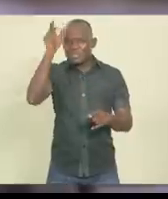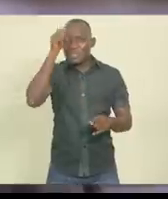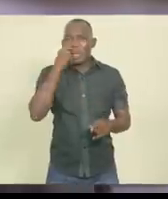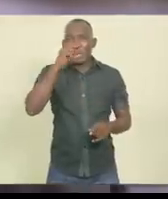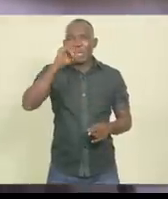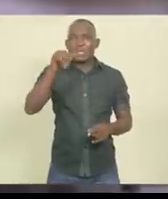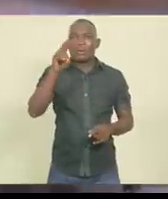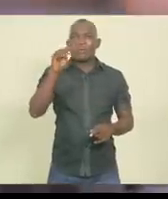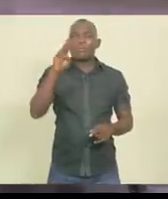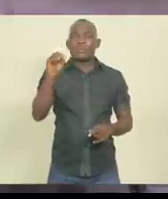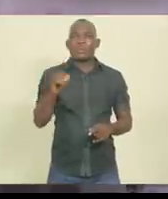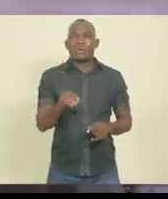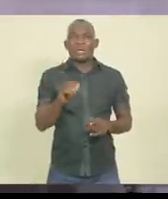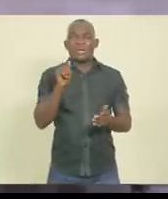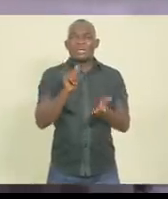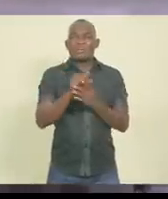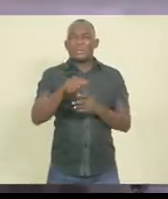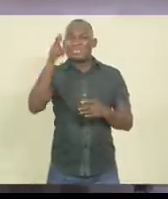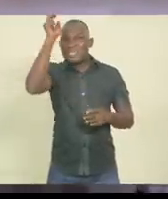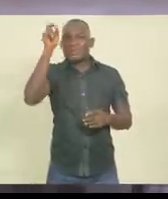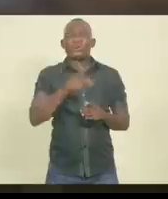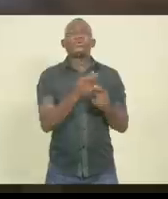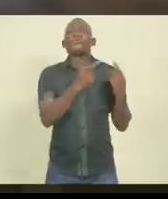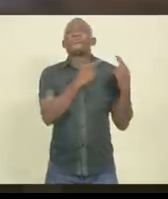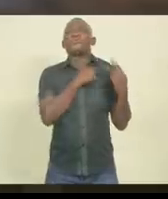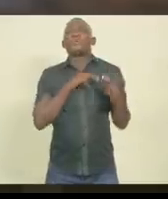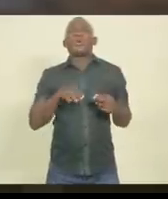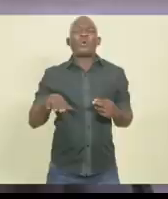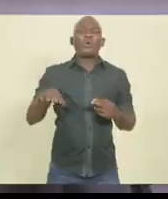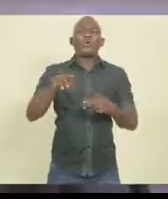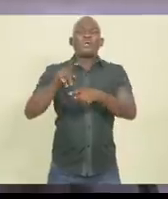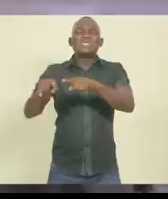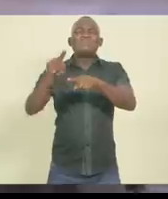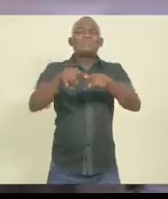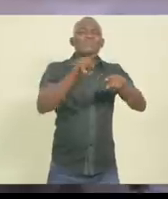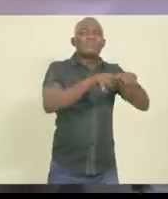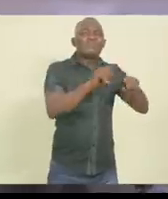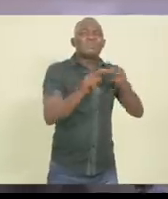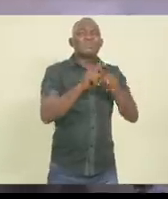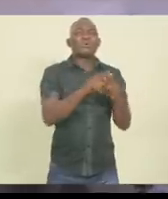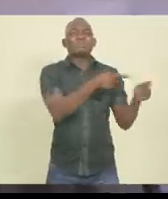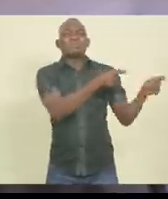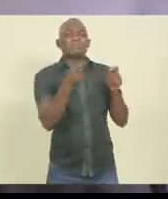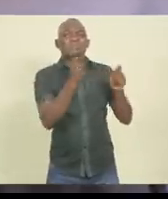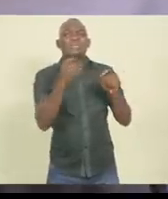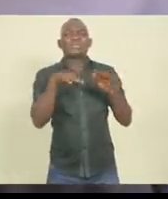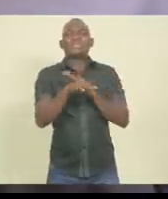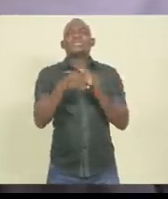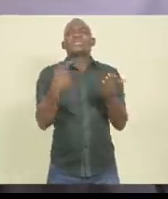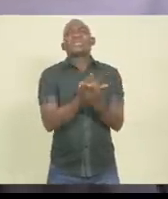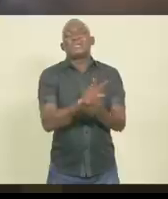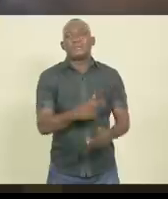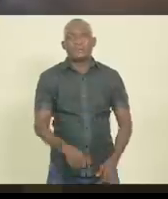Jumbo is the most notorious kingpin in charge of all forms of illegal migration and child trafficking in and out of